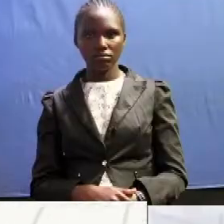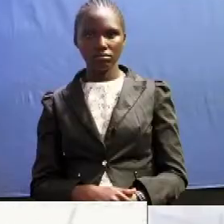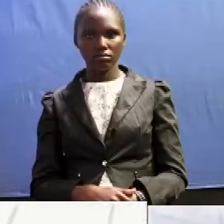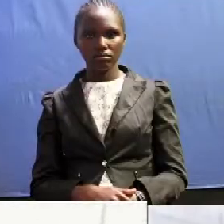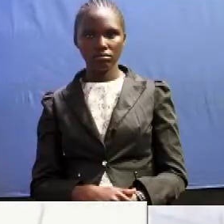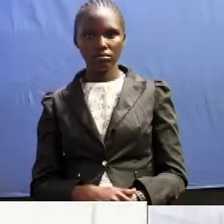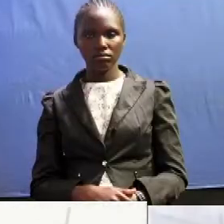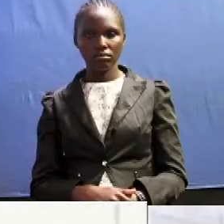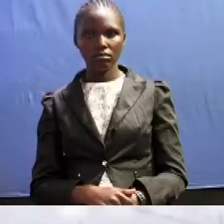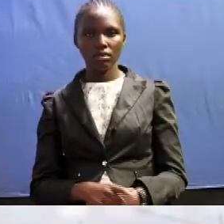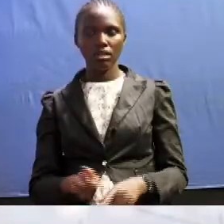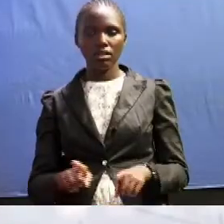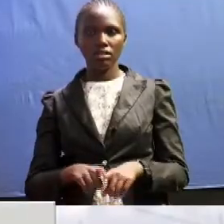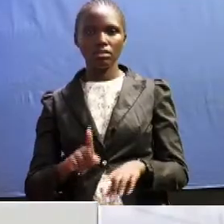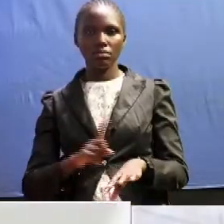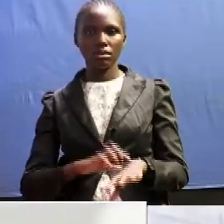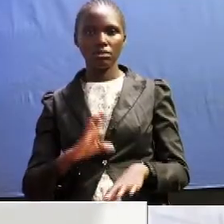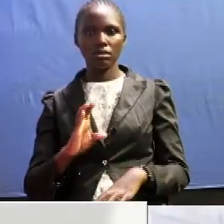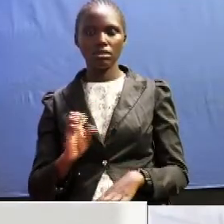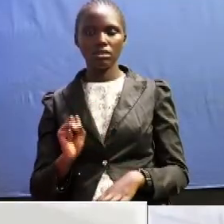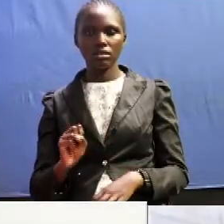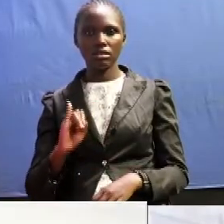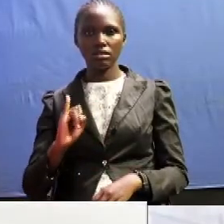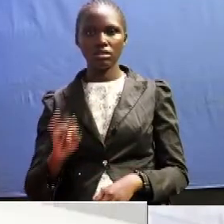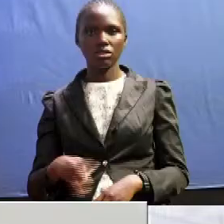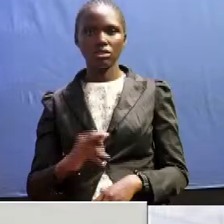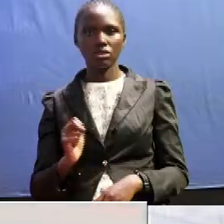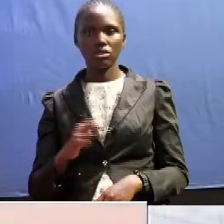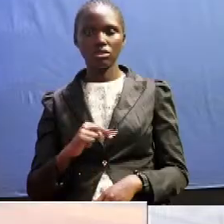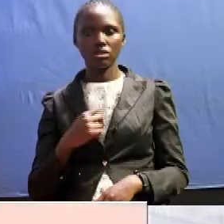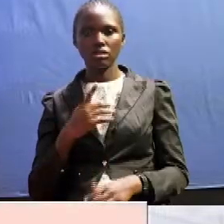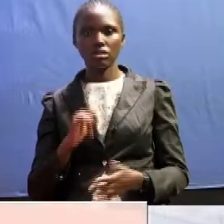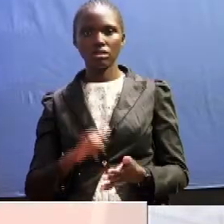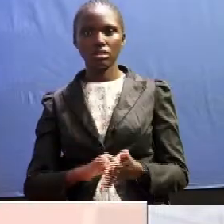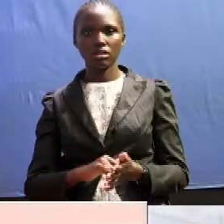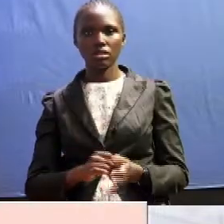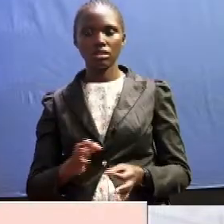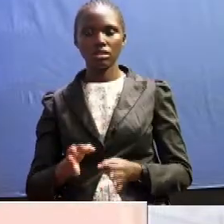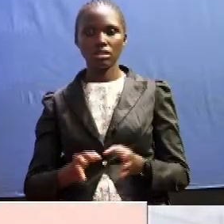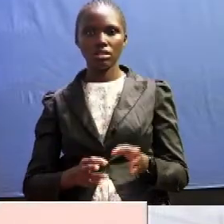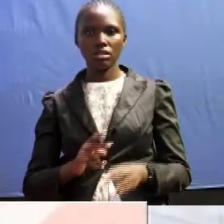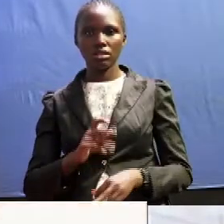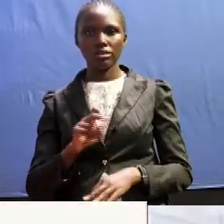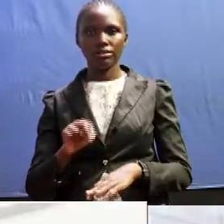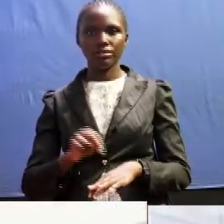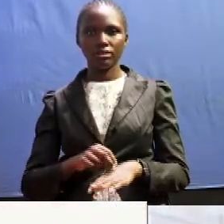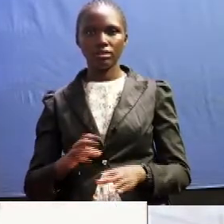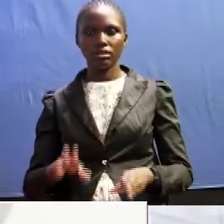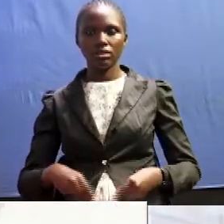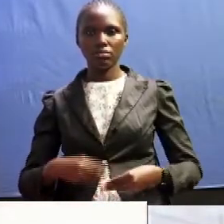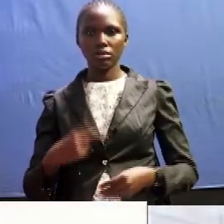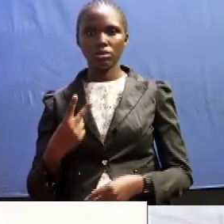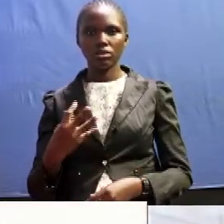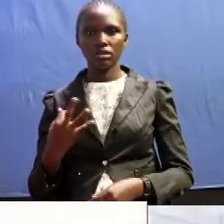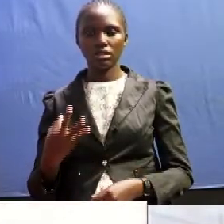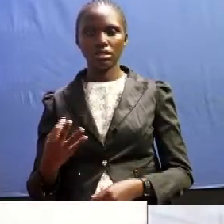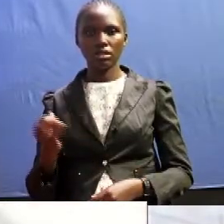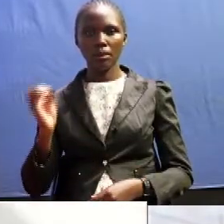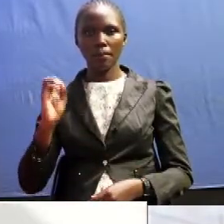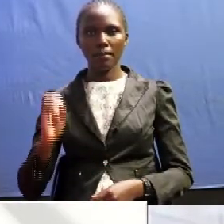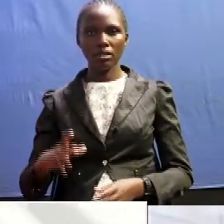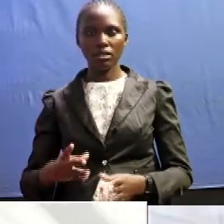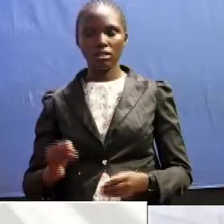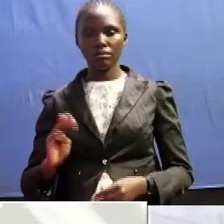Now, at the same time, Treasury Cabinet Secretary John Mbadi has announced that the National Treasury will release 23 billion for school capitation